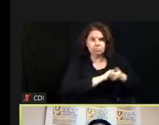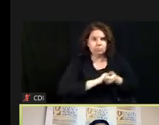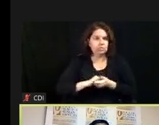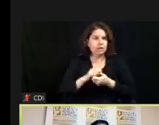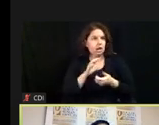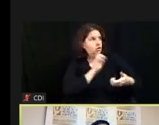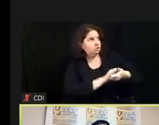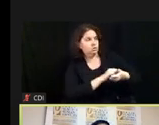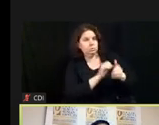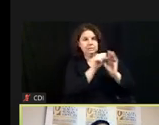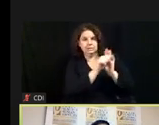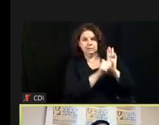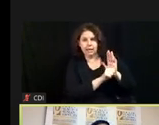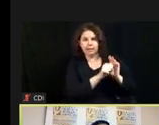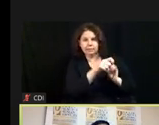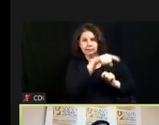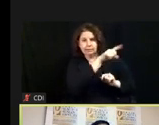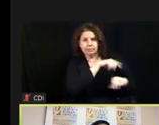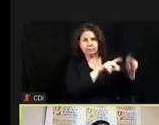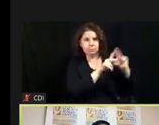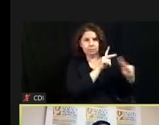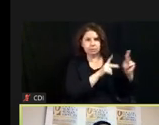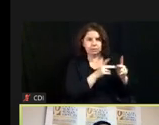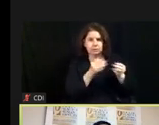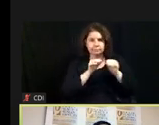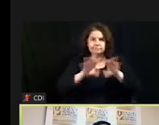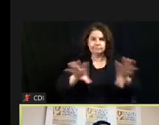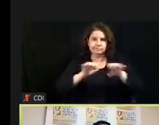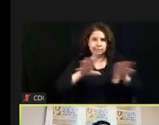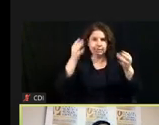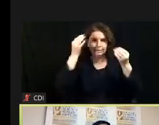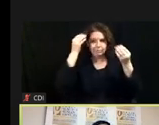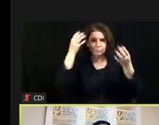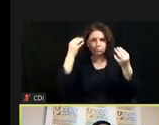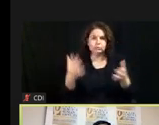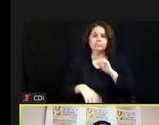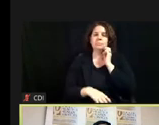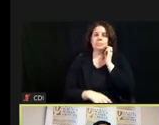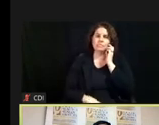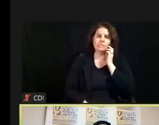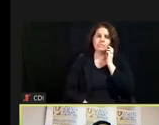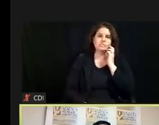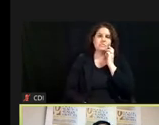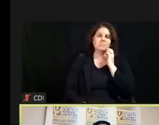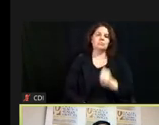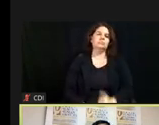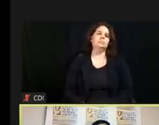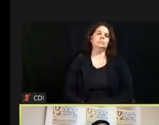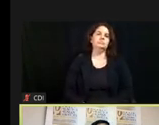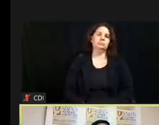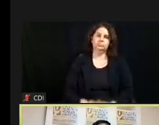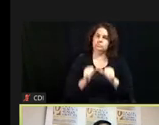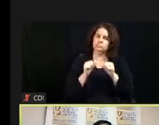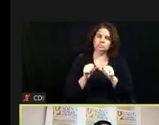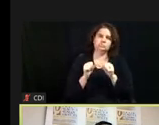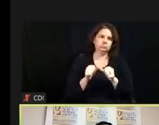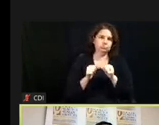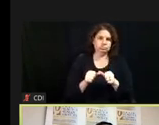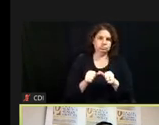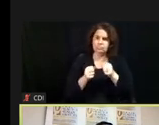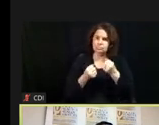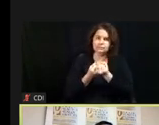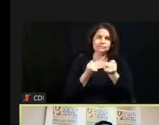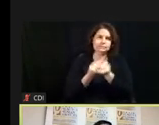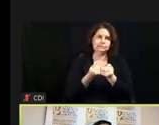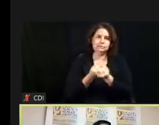and they have provided ongoing support through their normal programs, such as